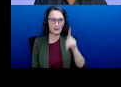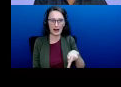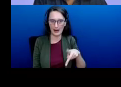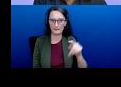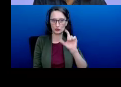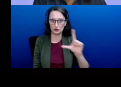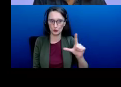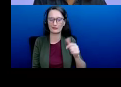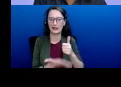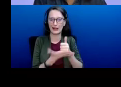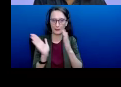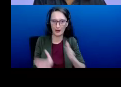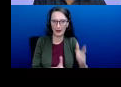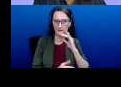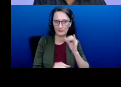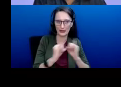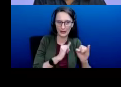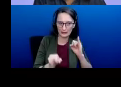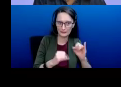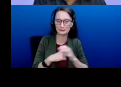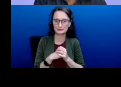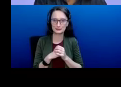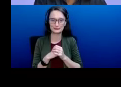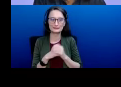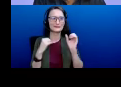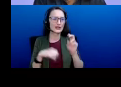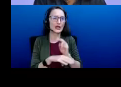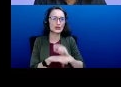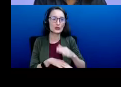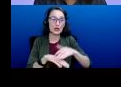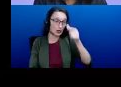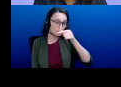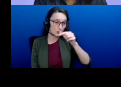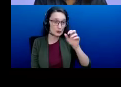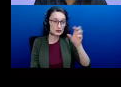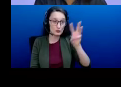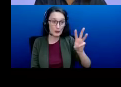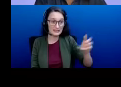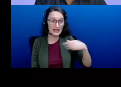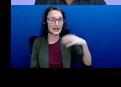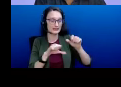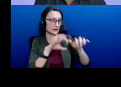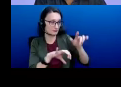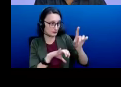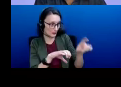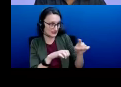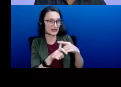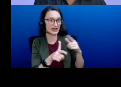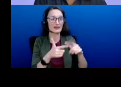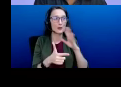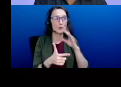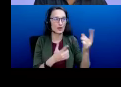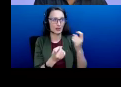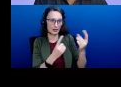and practice interview warm-ups. You can put questions in, your skills, and it will ask you questions and give you feedback.